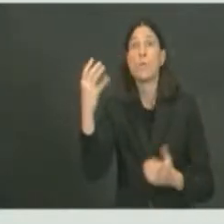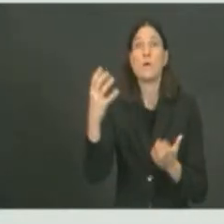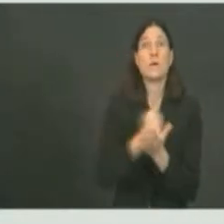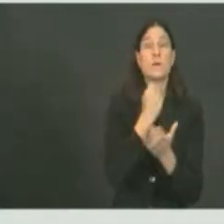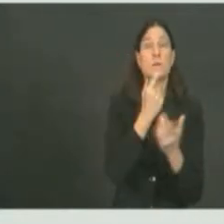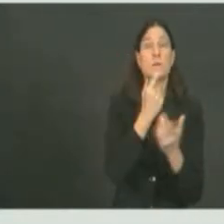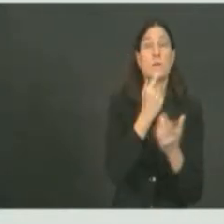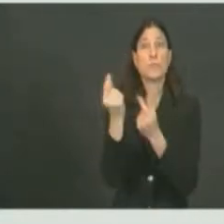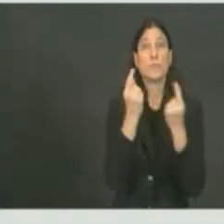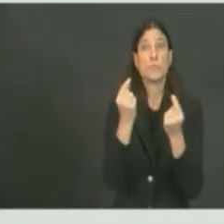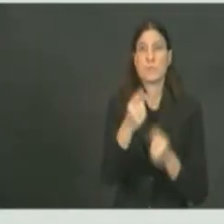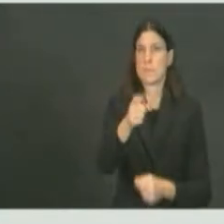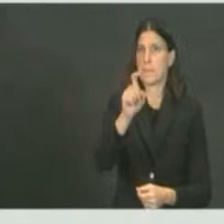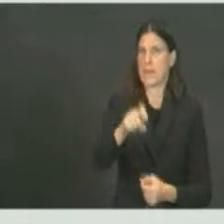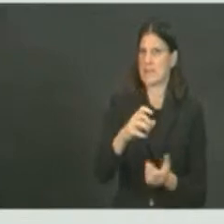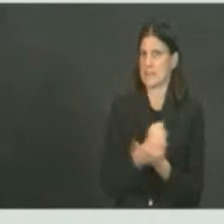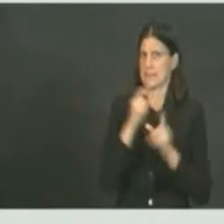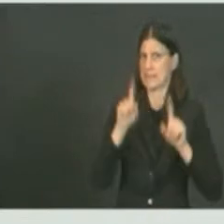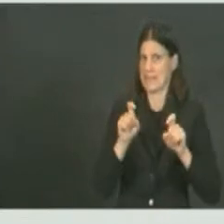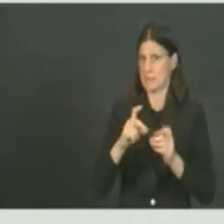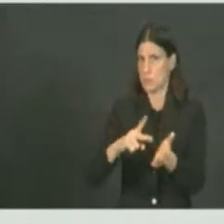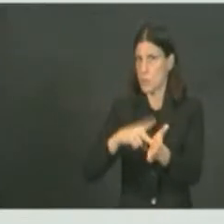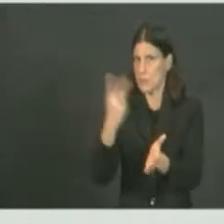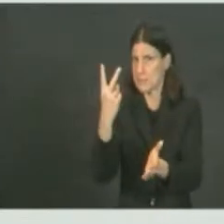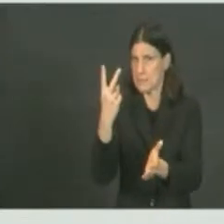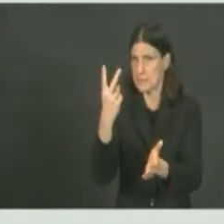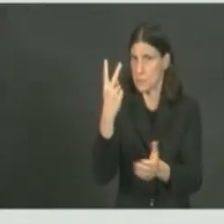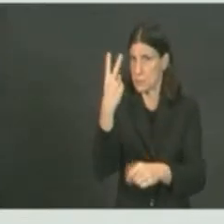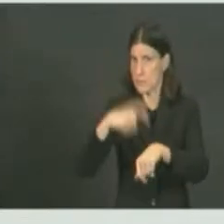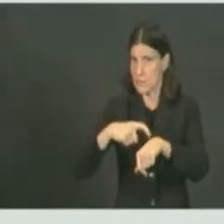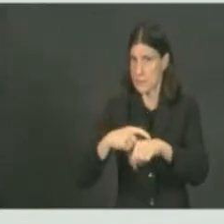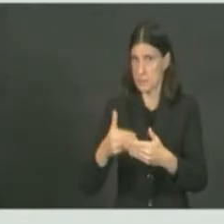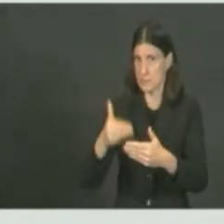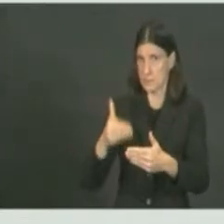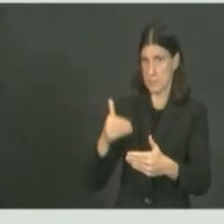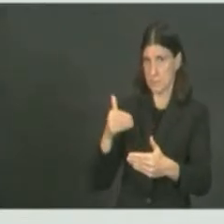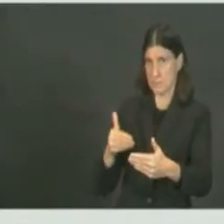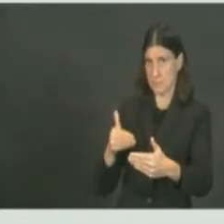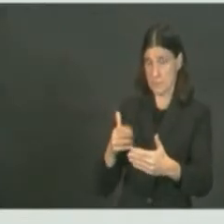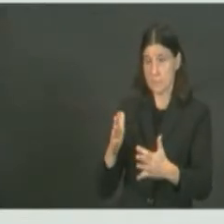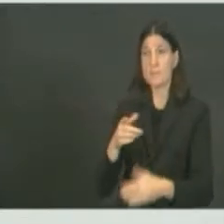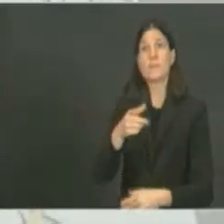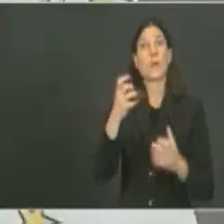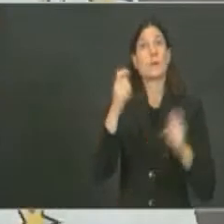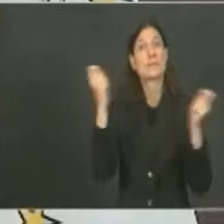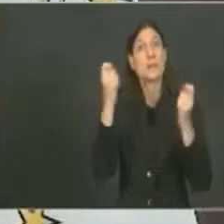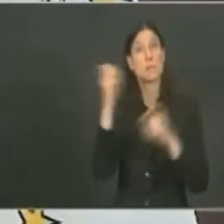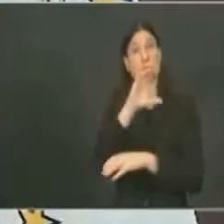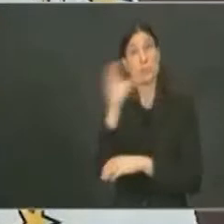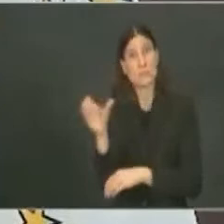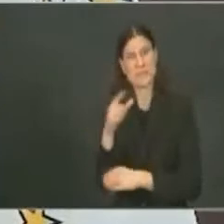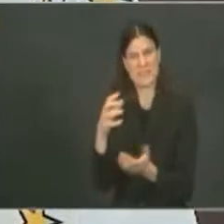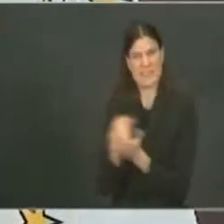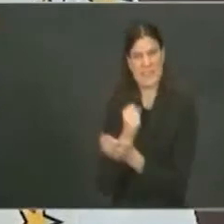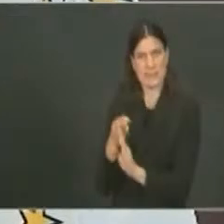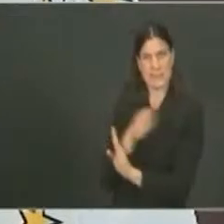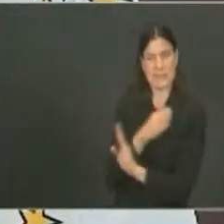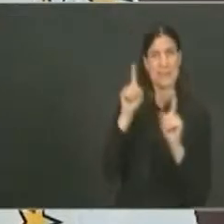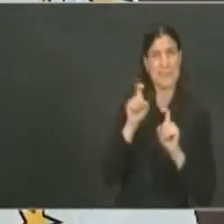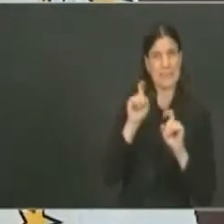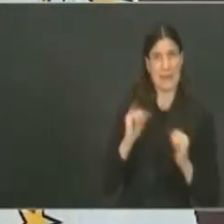If you're a person who celebrates Christmas, get yourself tested before Christmas and after Christmas. It's just kind of a good way to think about